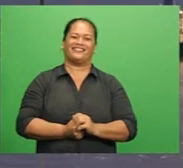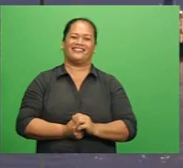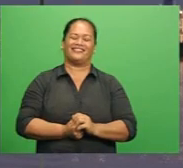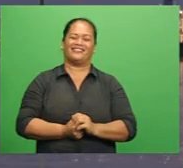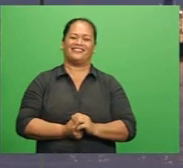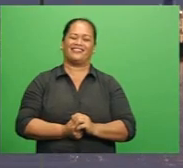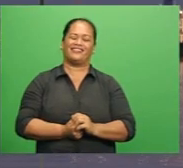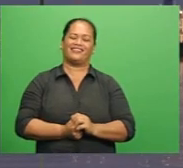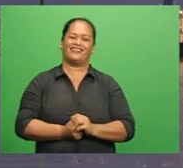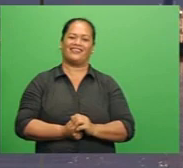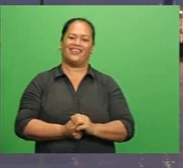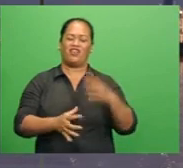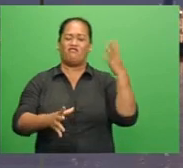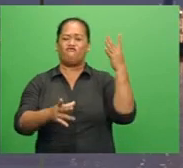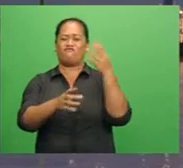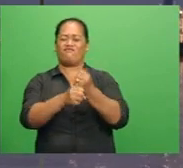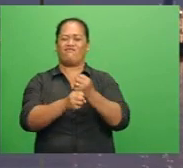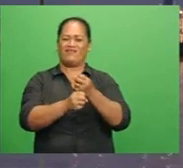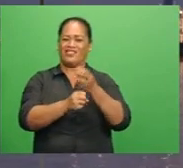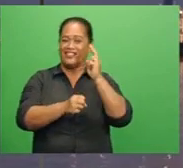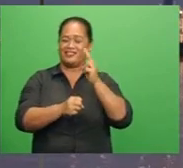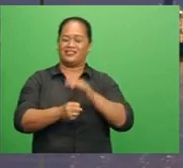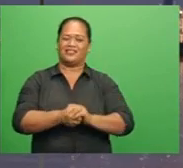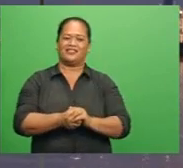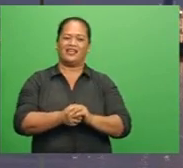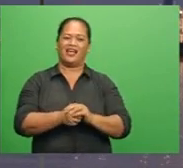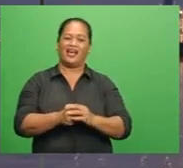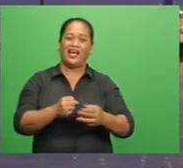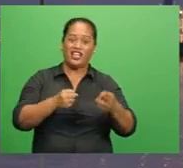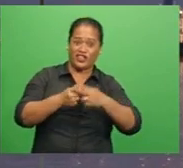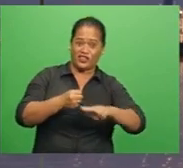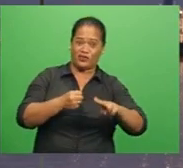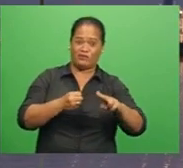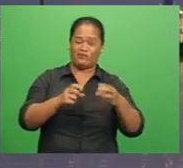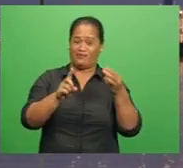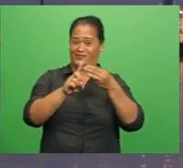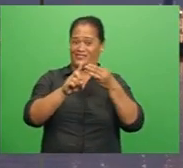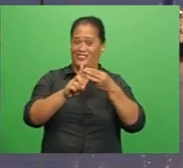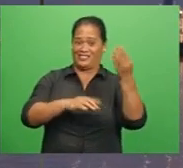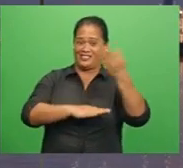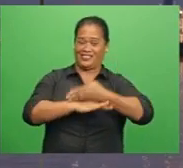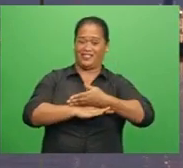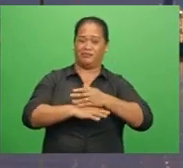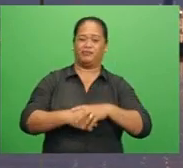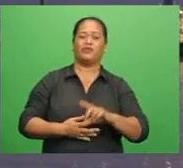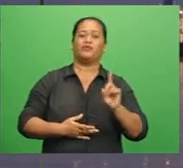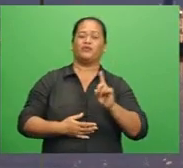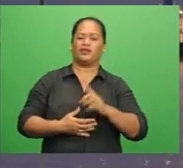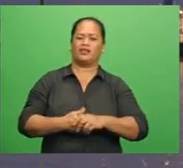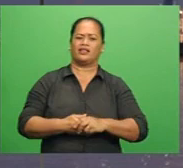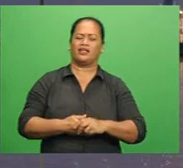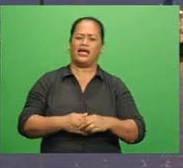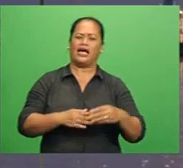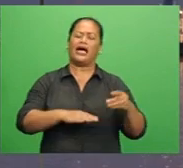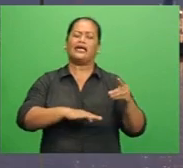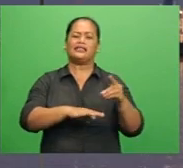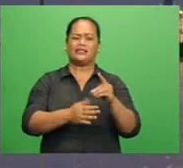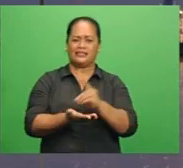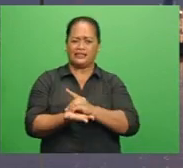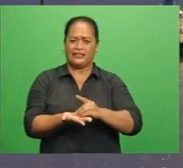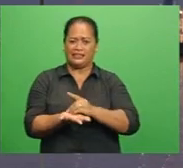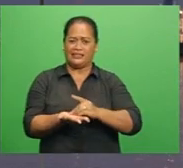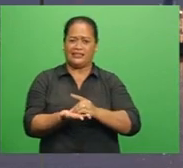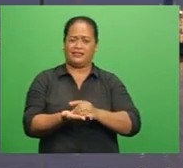And recapping our main stories tonight, $35 million grant from Australia, disease hotspots identified, and